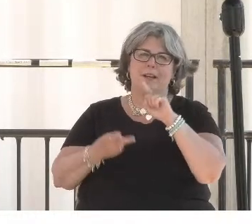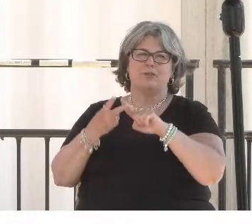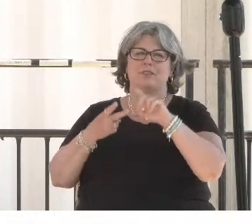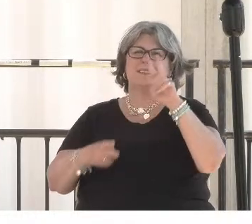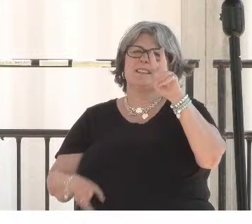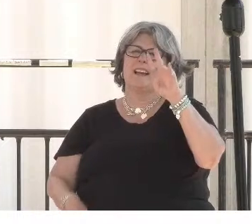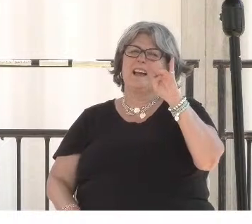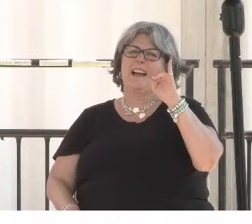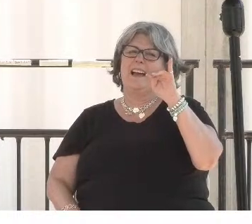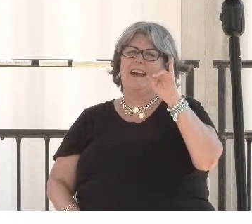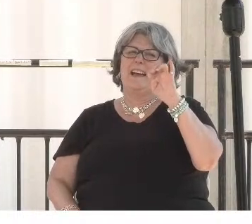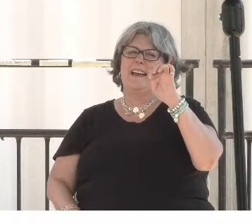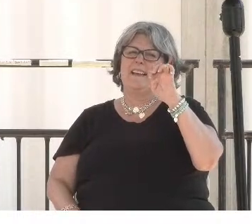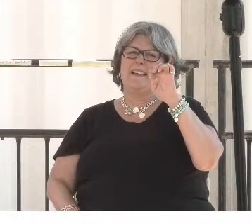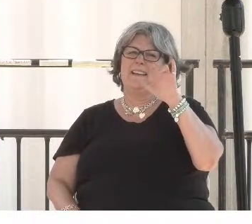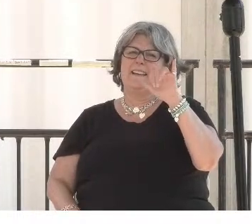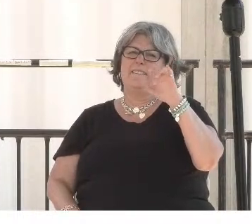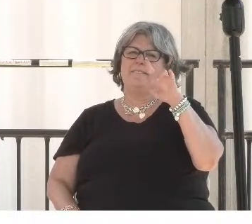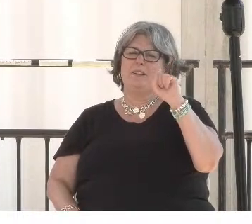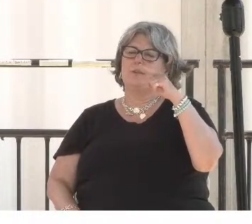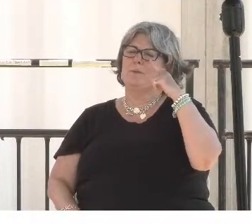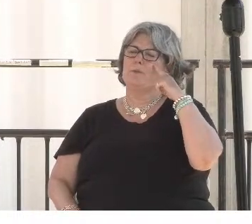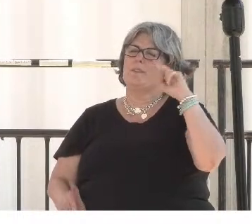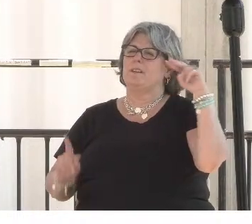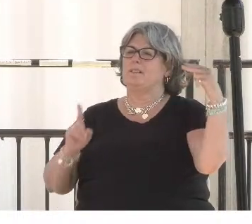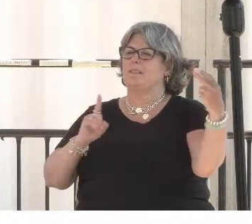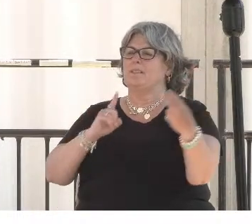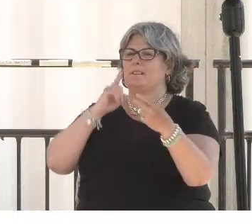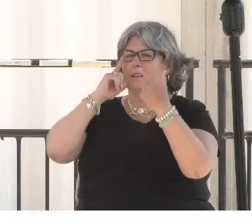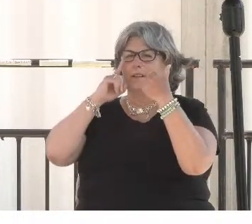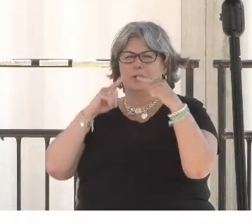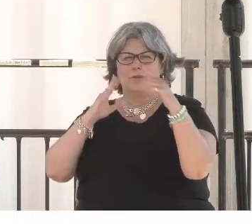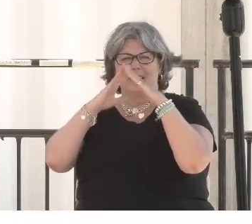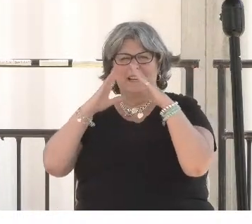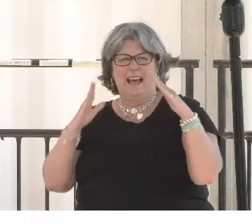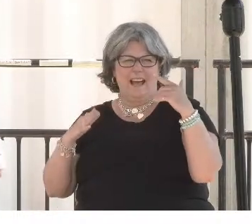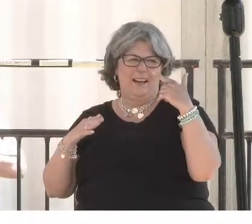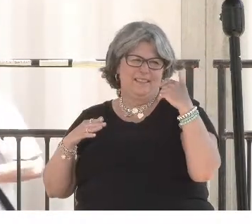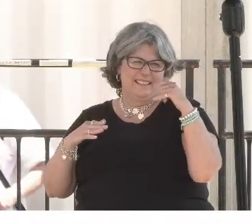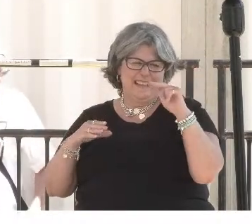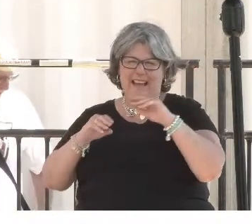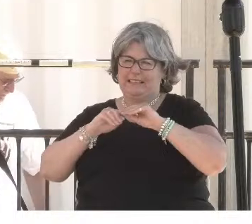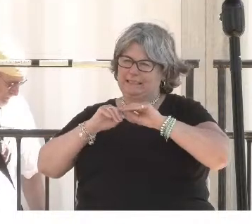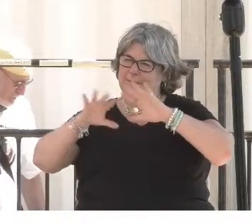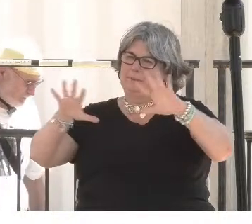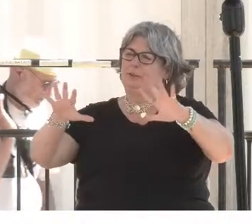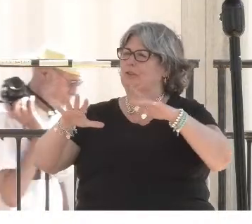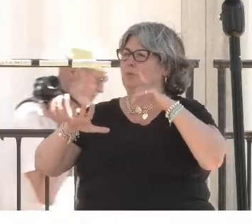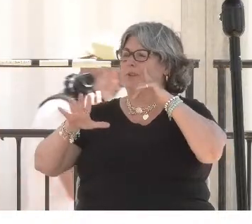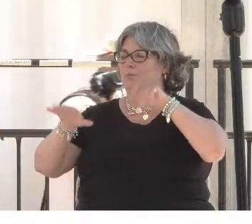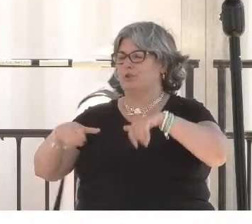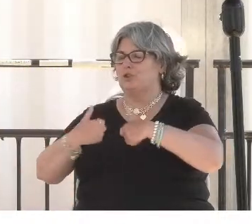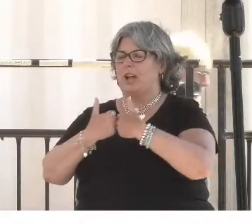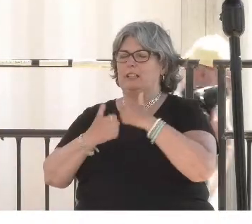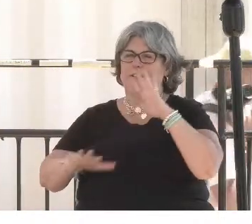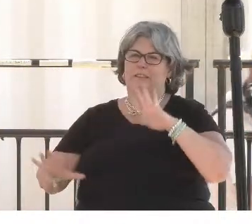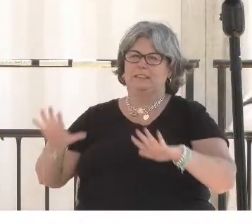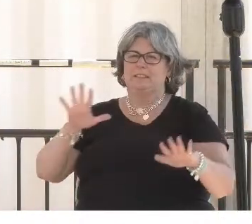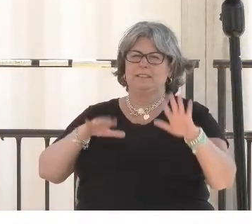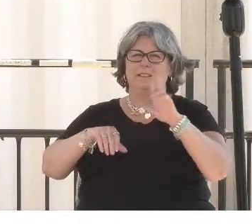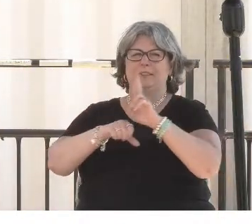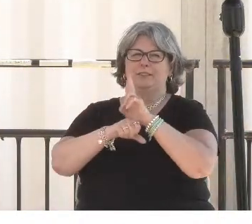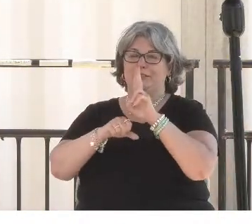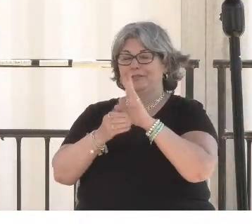when we thought about the other side of climate impact, which is greenhouse gas emissions, frankly, we were a little challenged, to use a